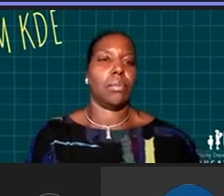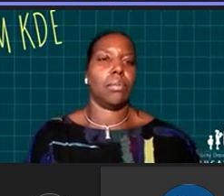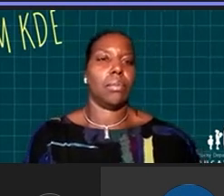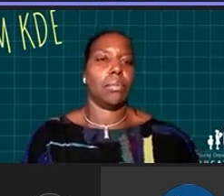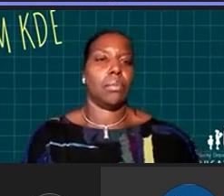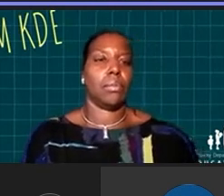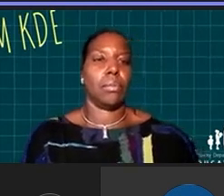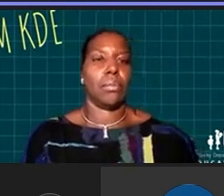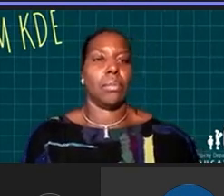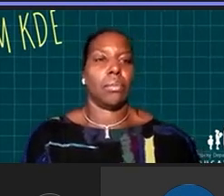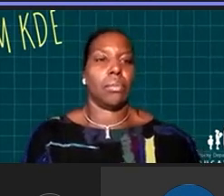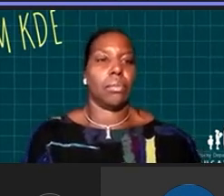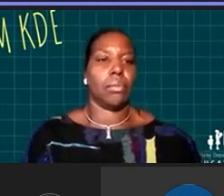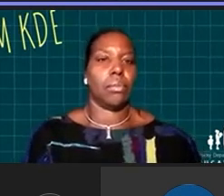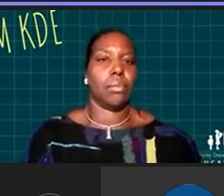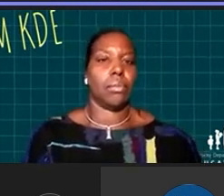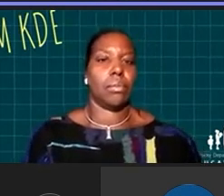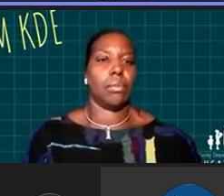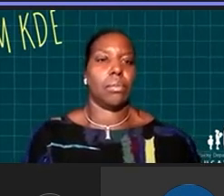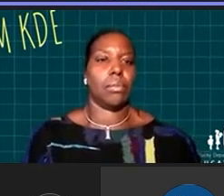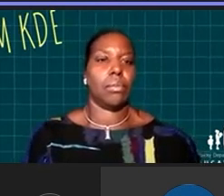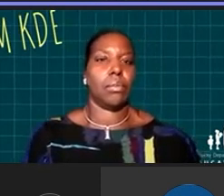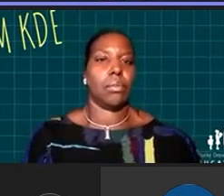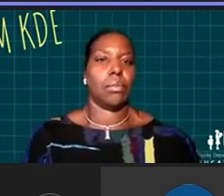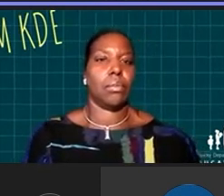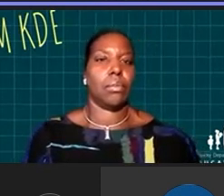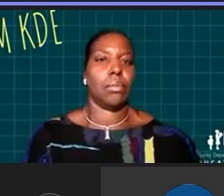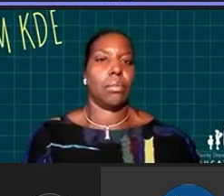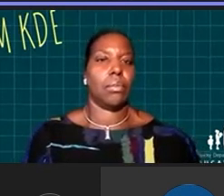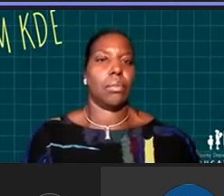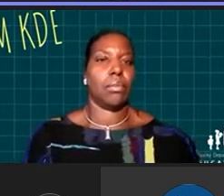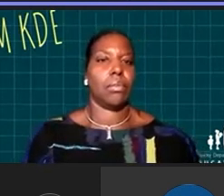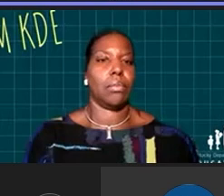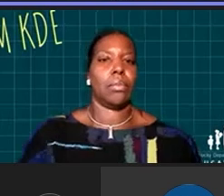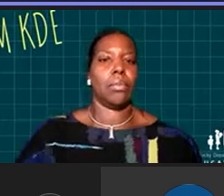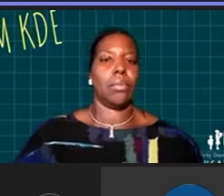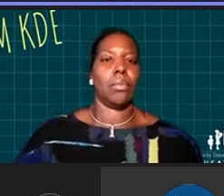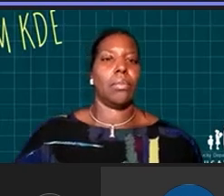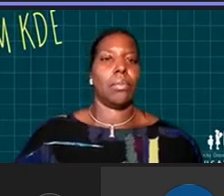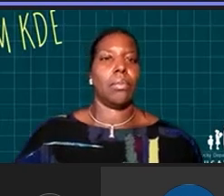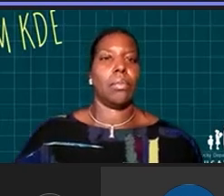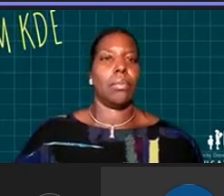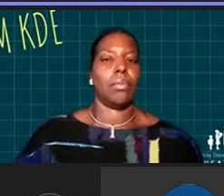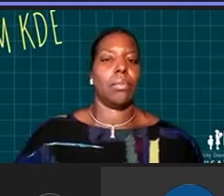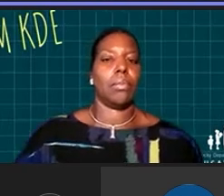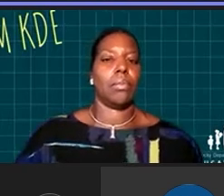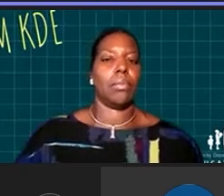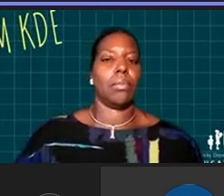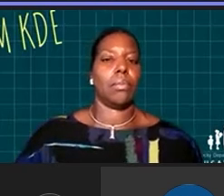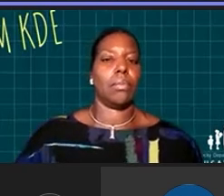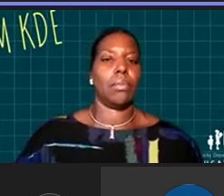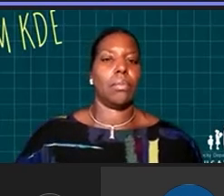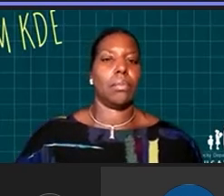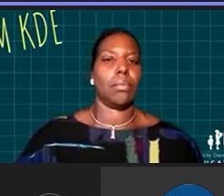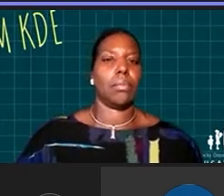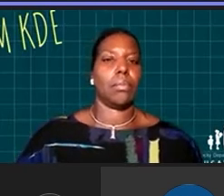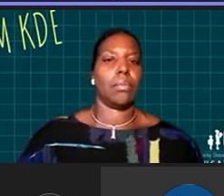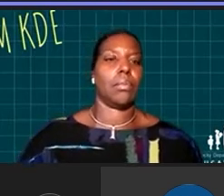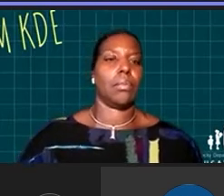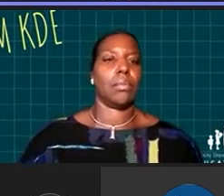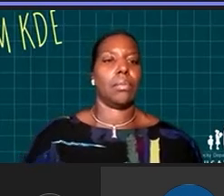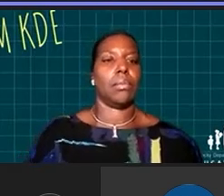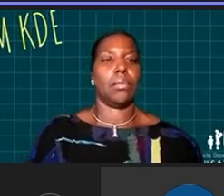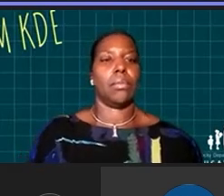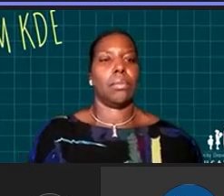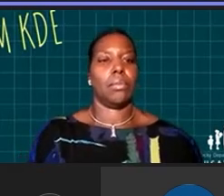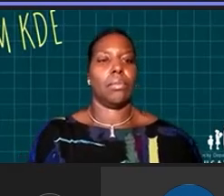just mentioned a moment ago, before the start of the funding year. Sometimes, the service providers will want